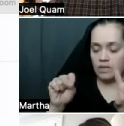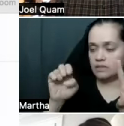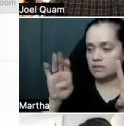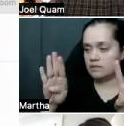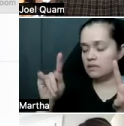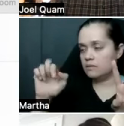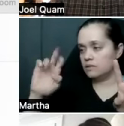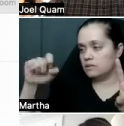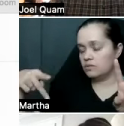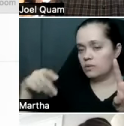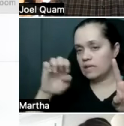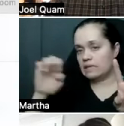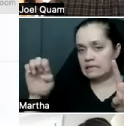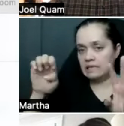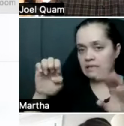the east of Texas.